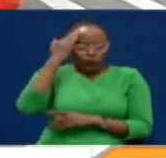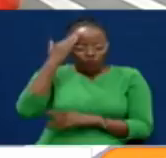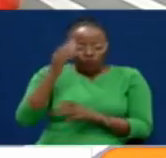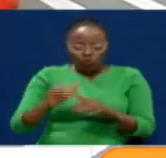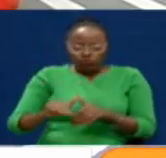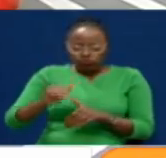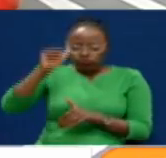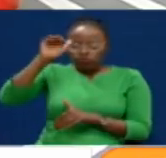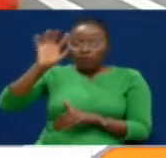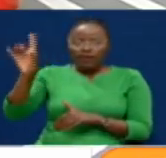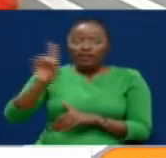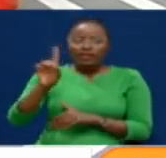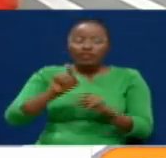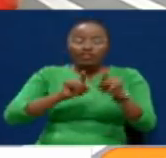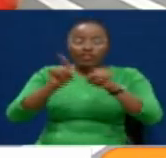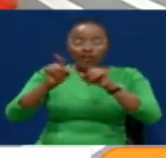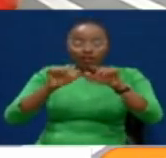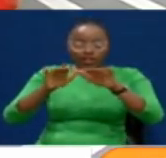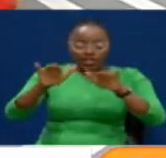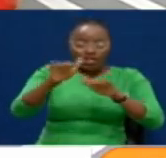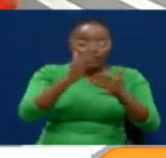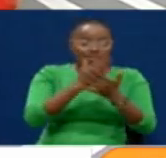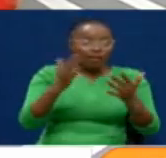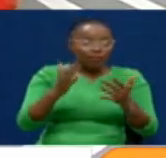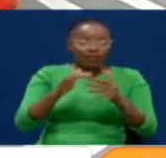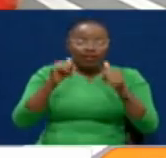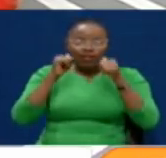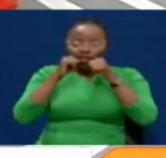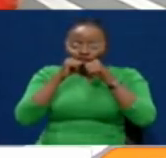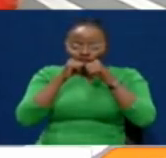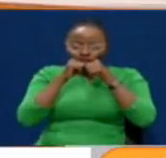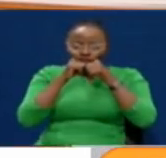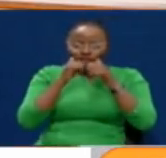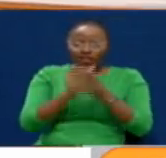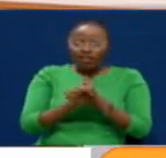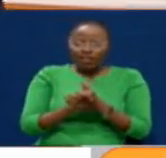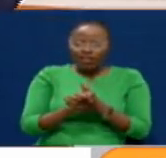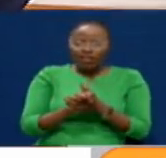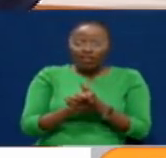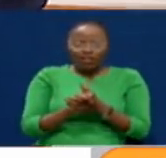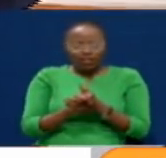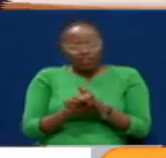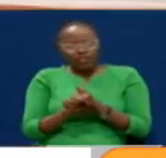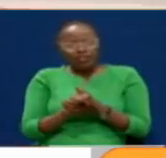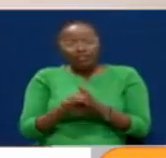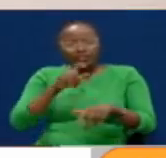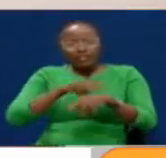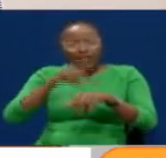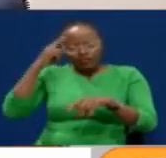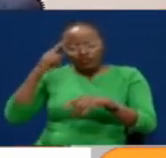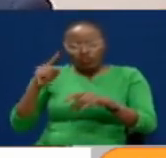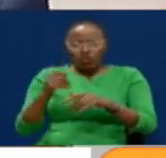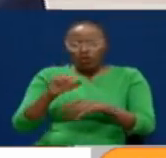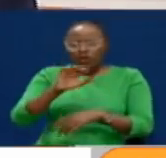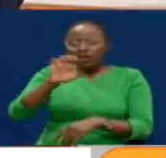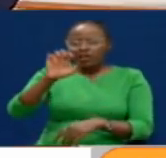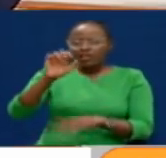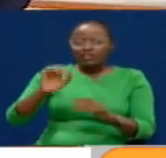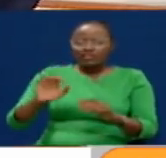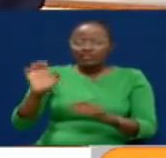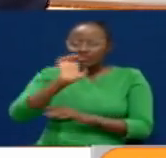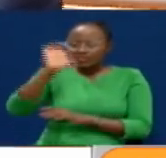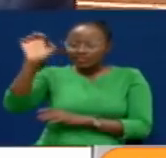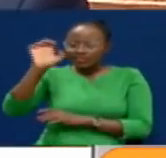Nairobi, Safari Rally was something else. It used to happen around Easter, and in the estates, we'd make